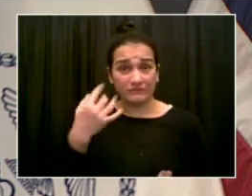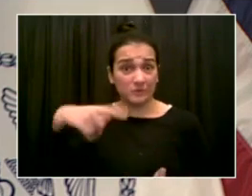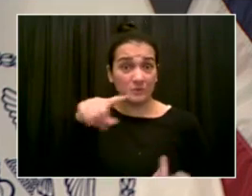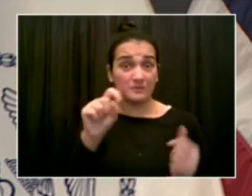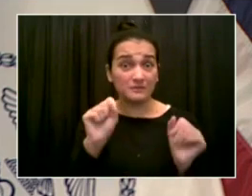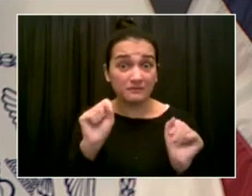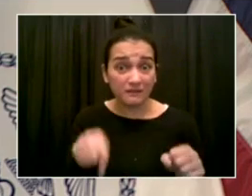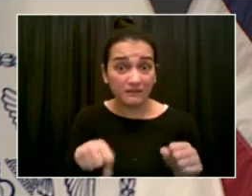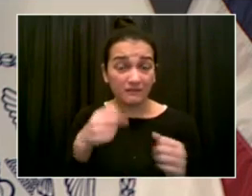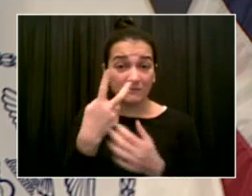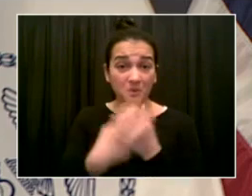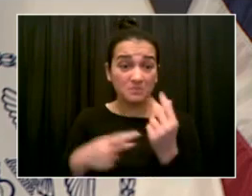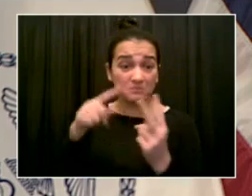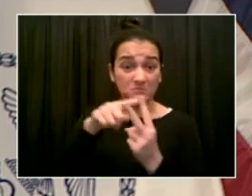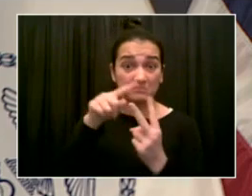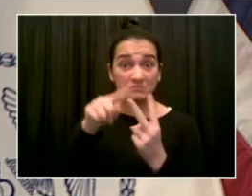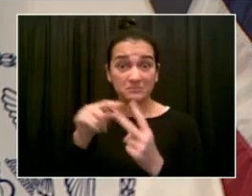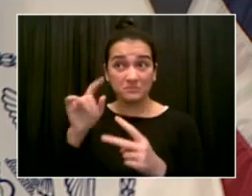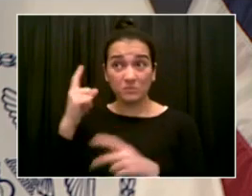much, Councilmember.